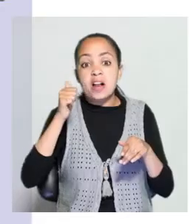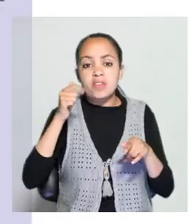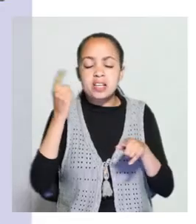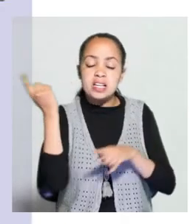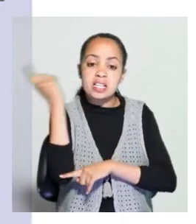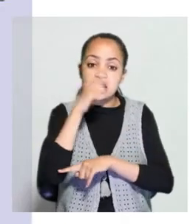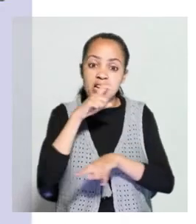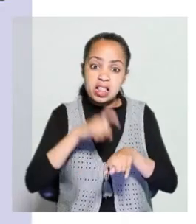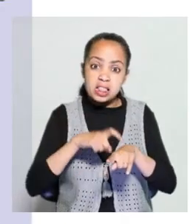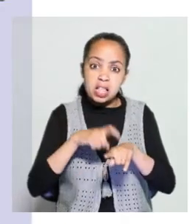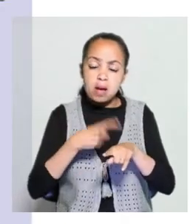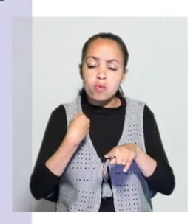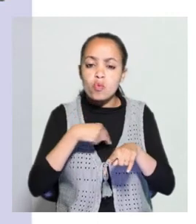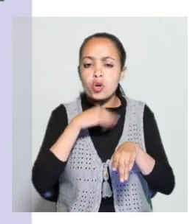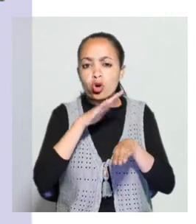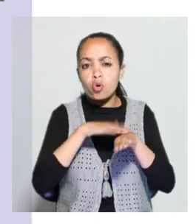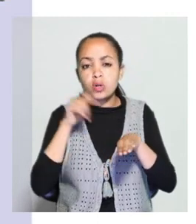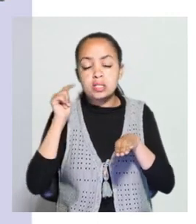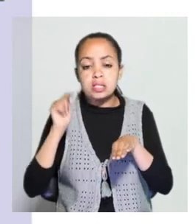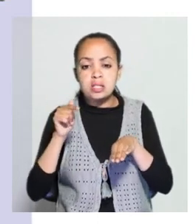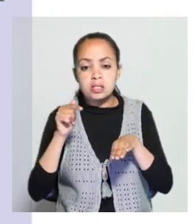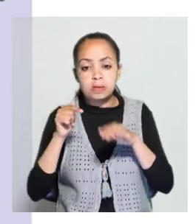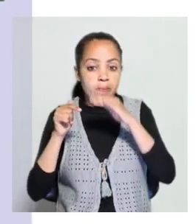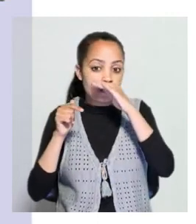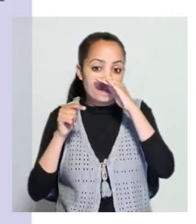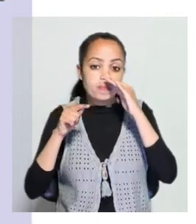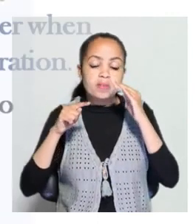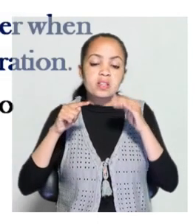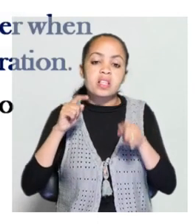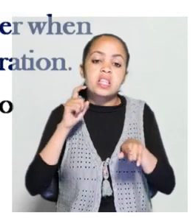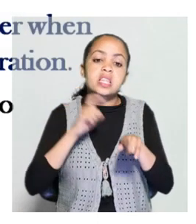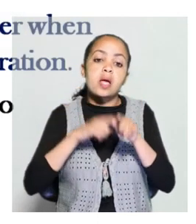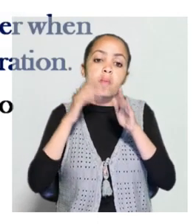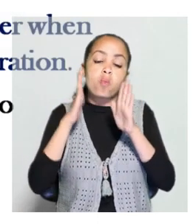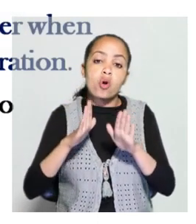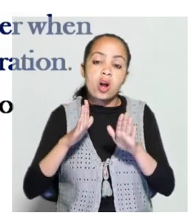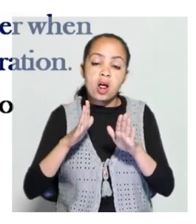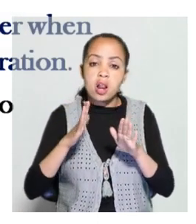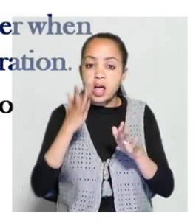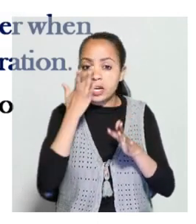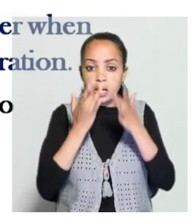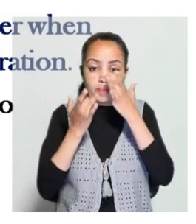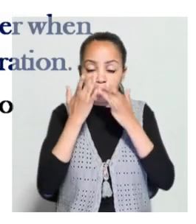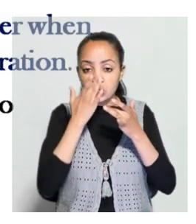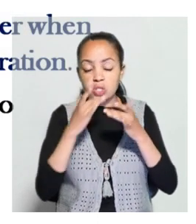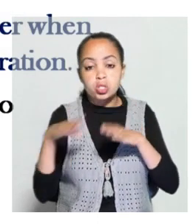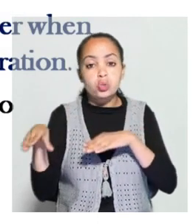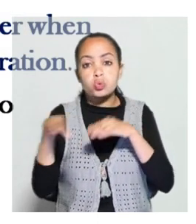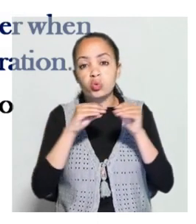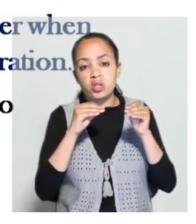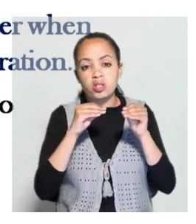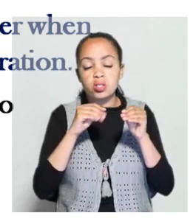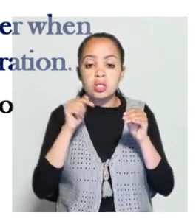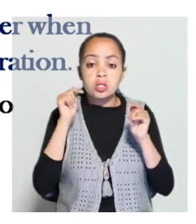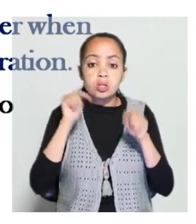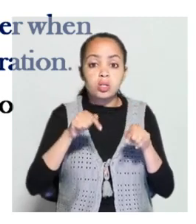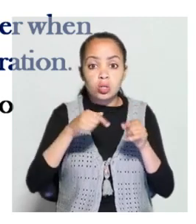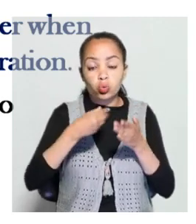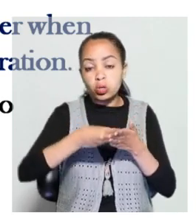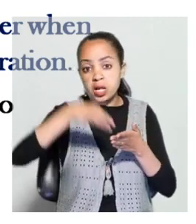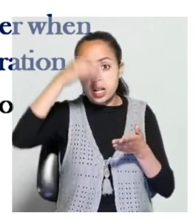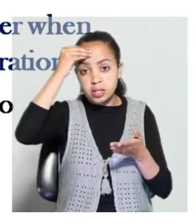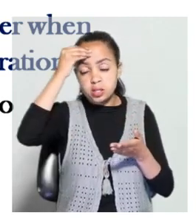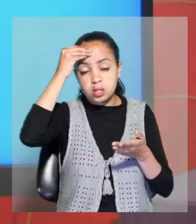the daytime, we call this one is said to be temporal adaptation. Student, in our today's